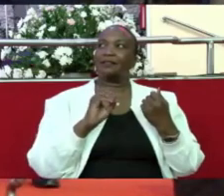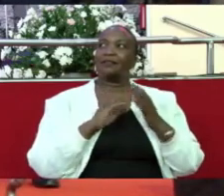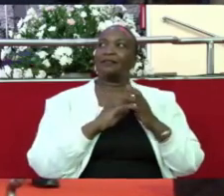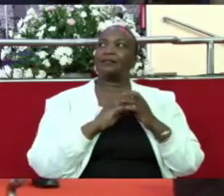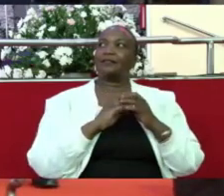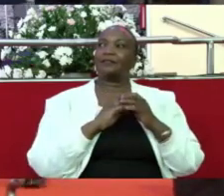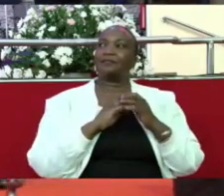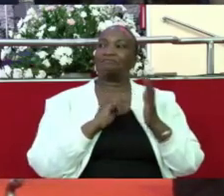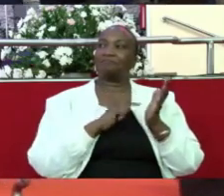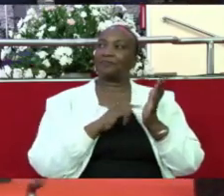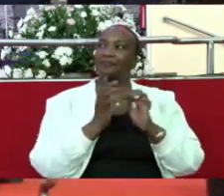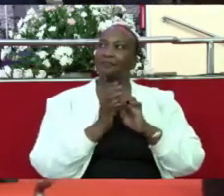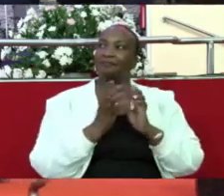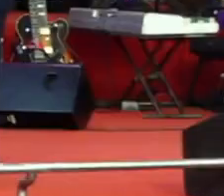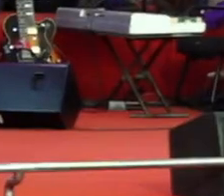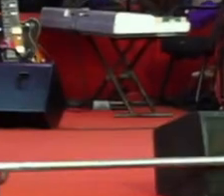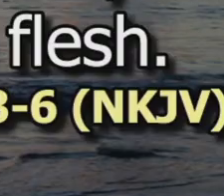From verse 3, the Bible says,